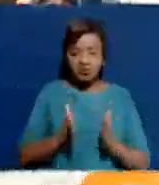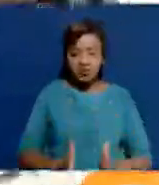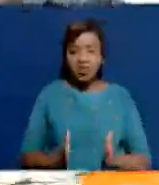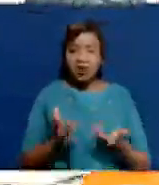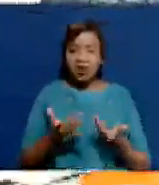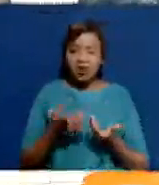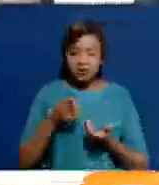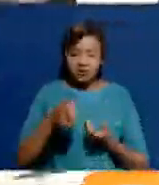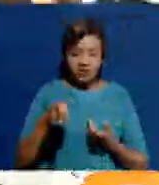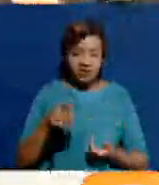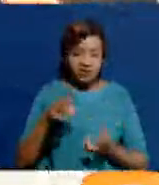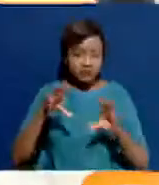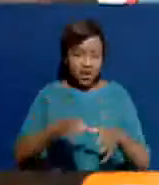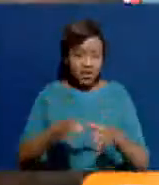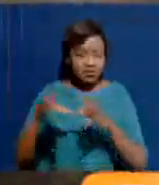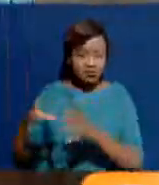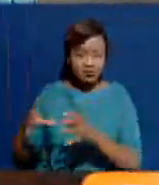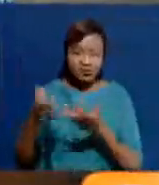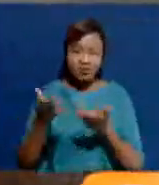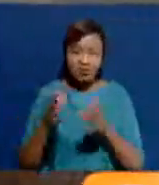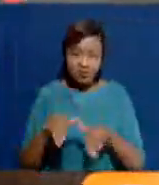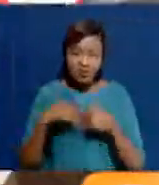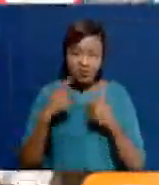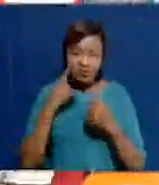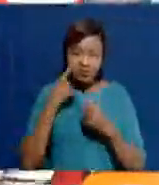and is yet to be resolved.